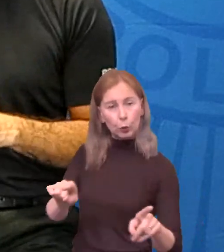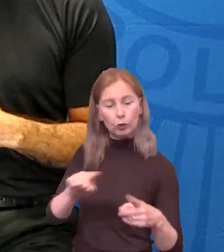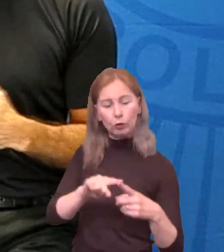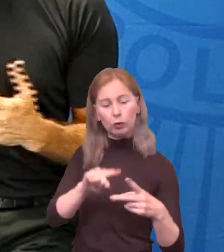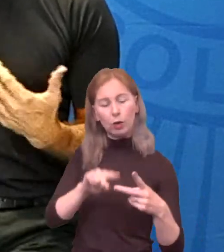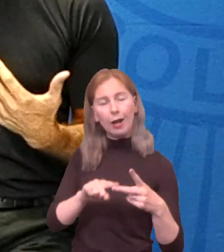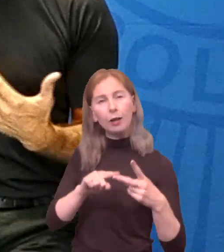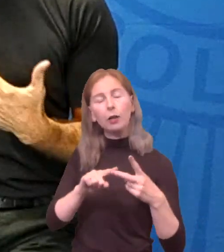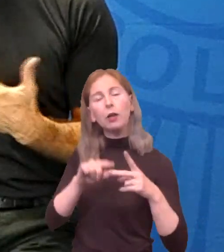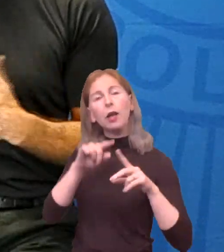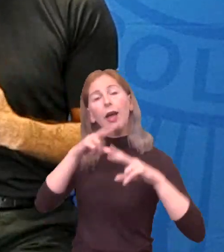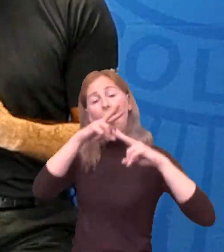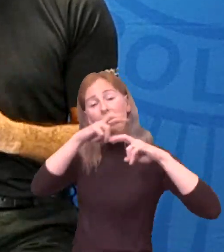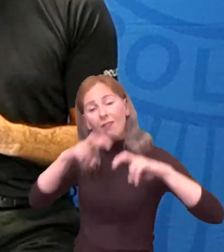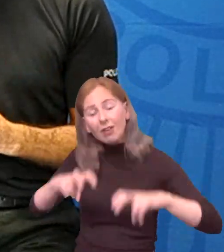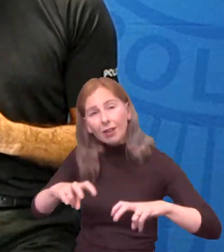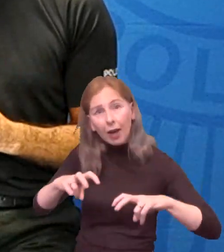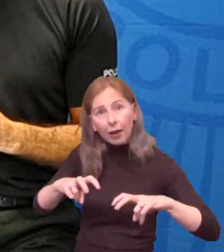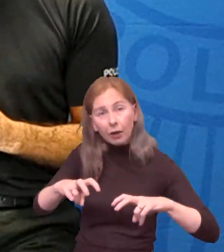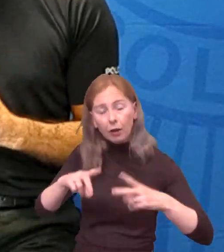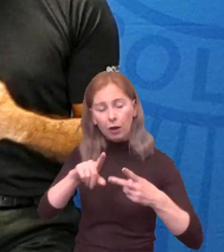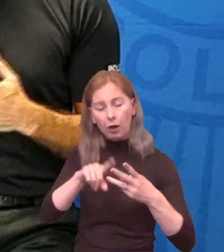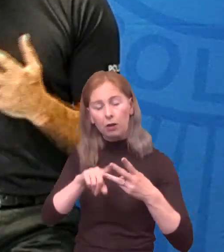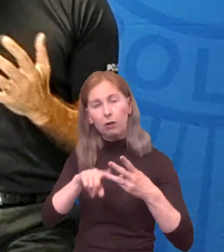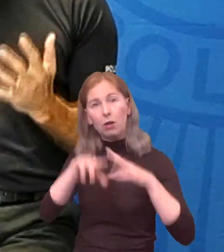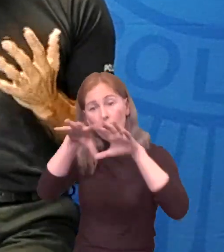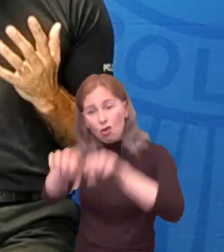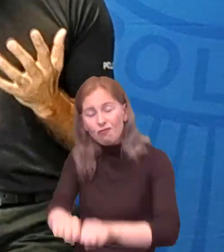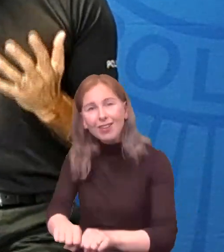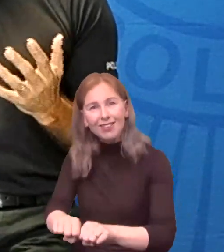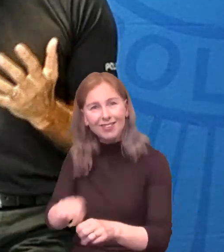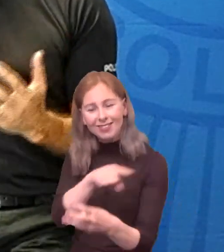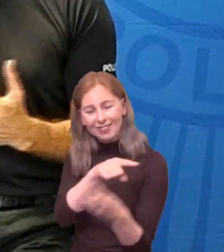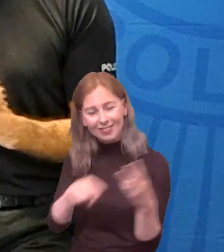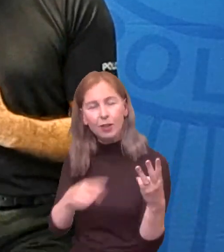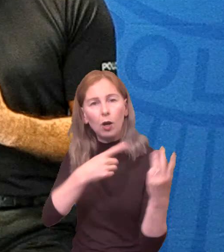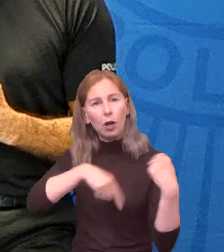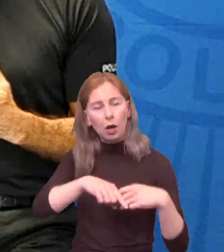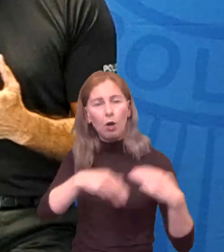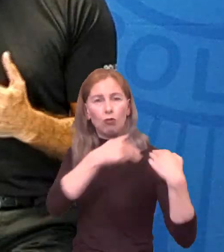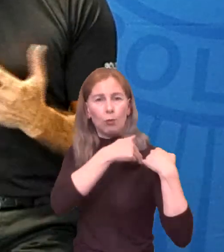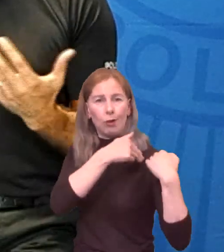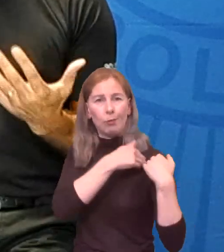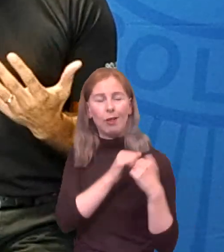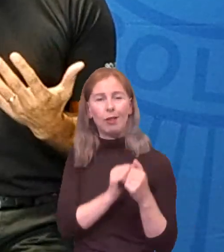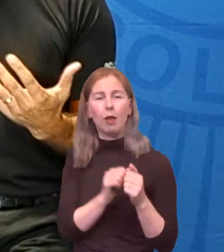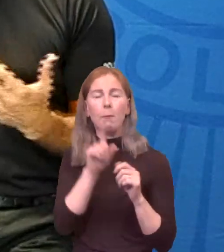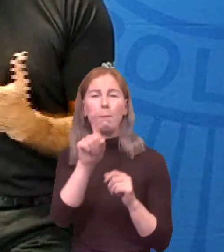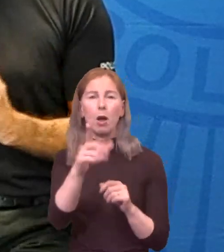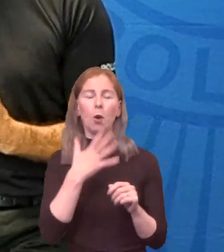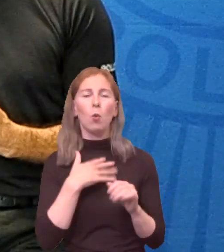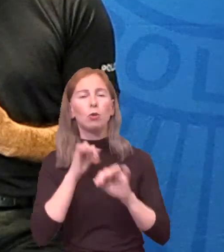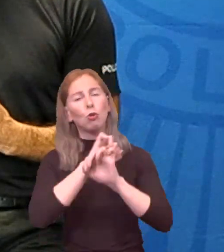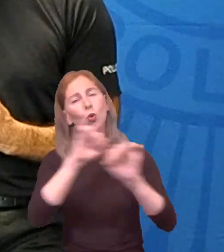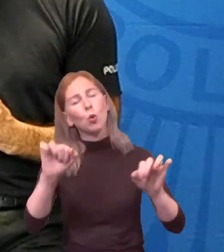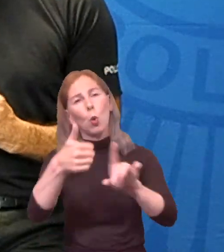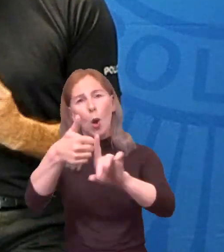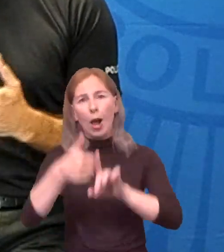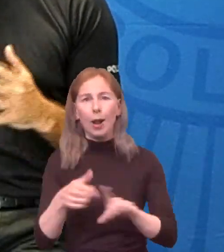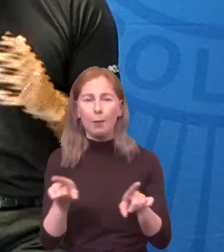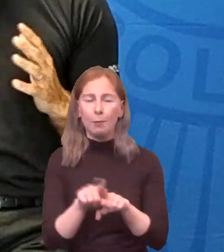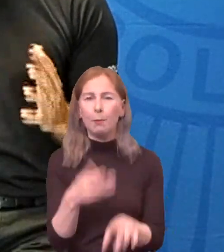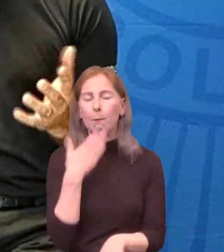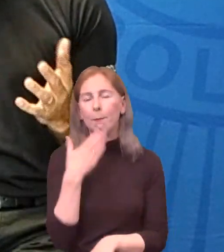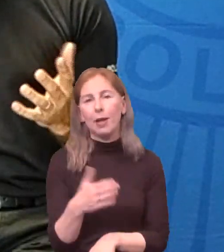courts and arrest those offenders. What I would really help like your help with is